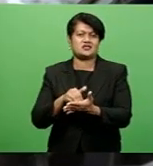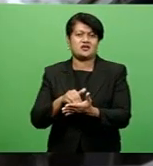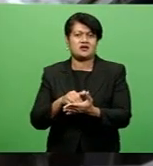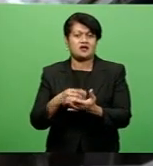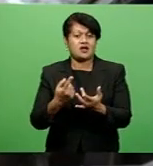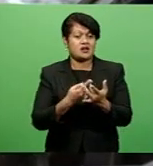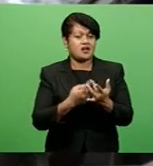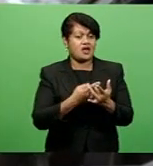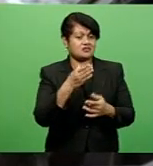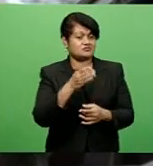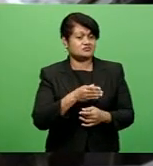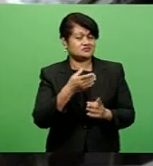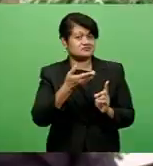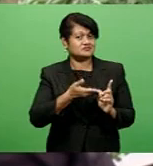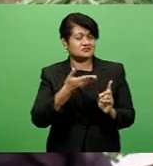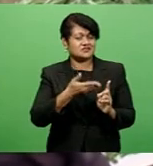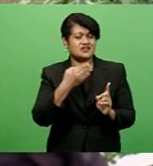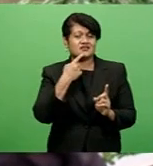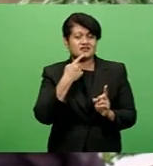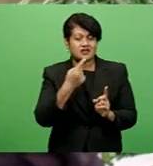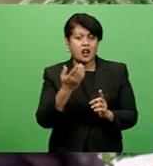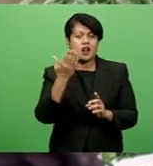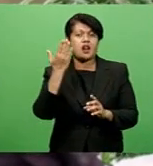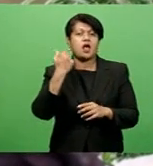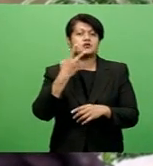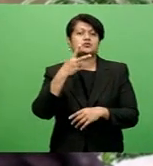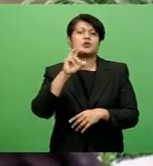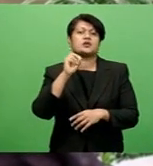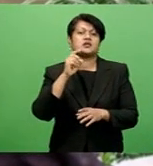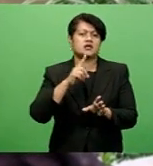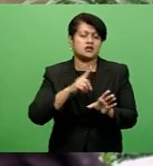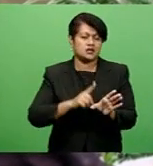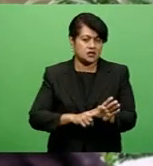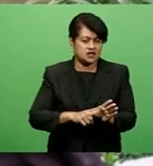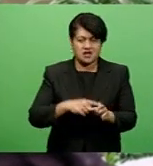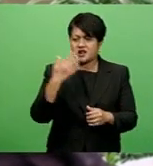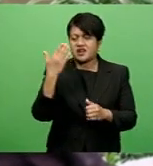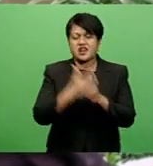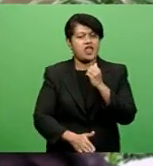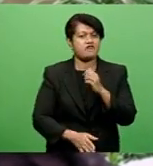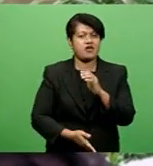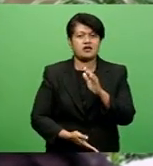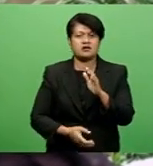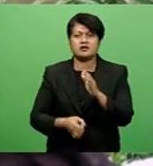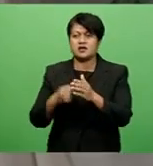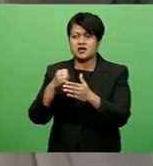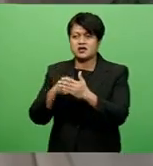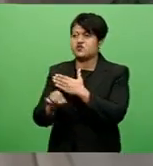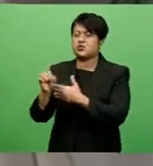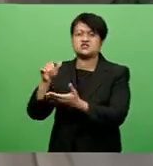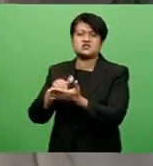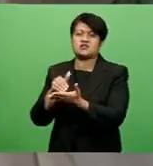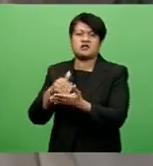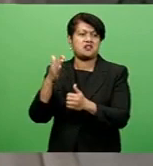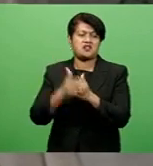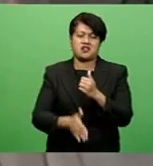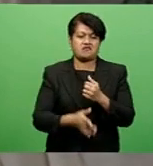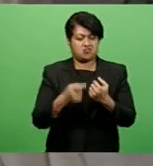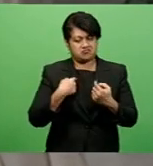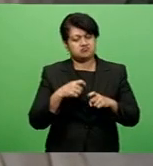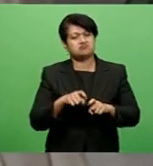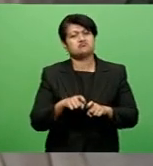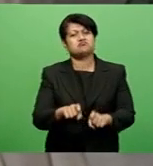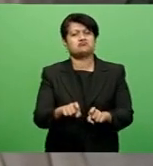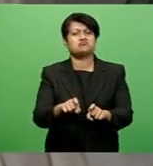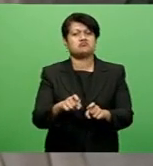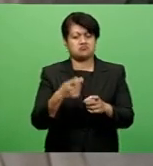Melaya Tikundundua, says for the last 30 years, she has never evacuated during flooding or cyclones. I